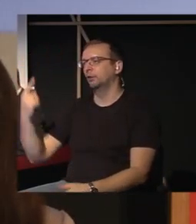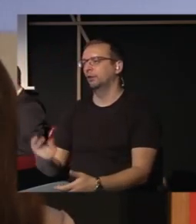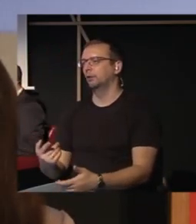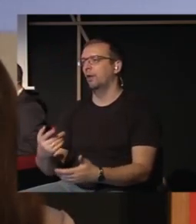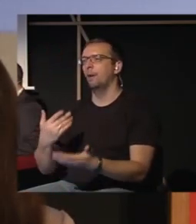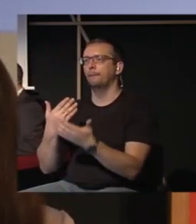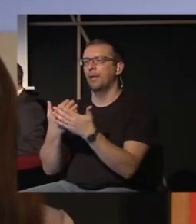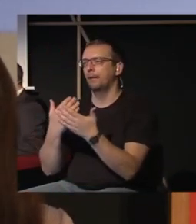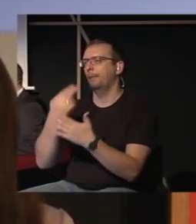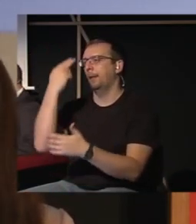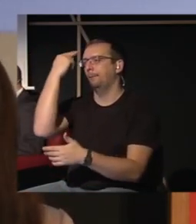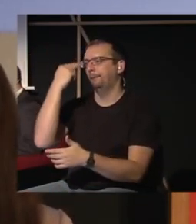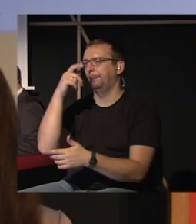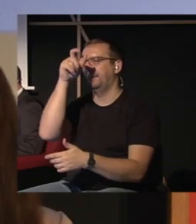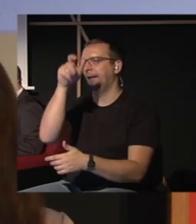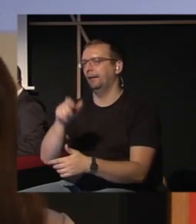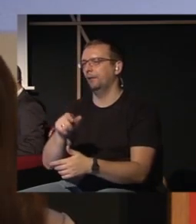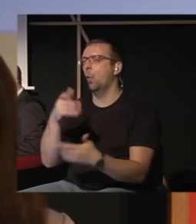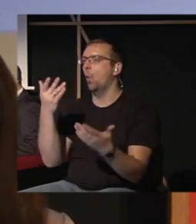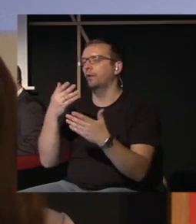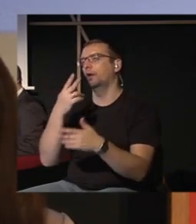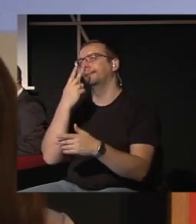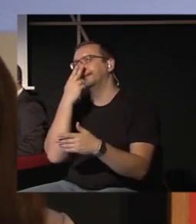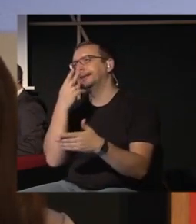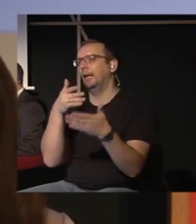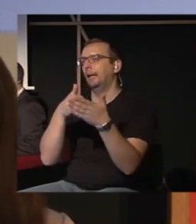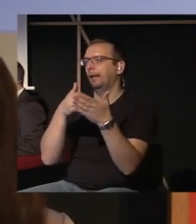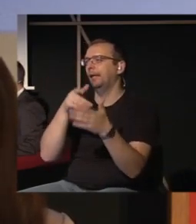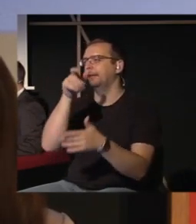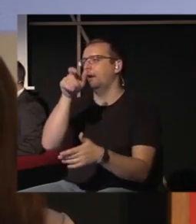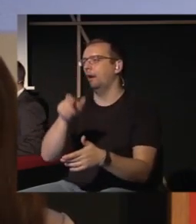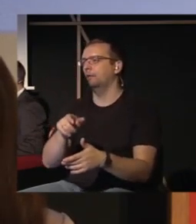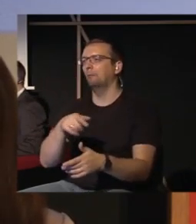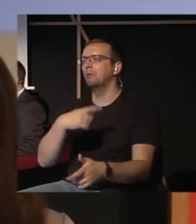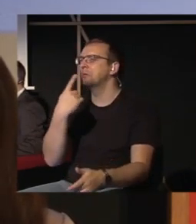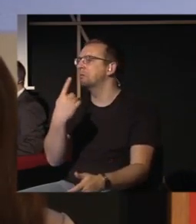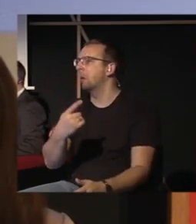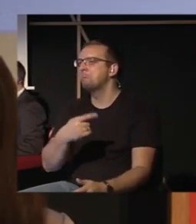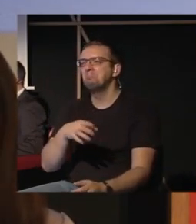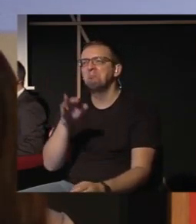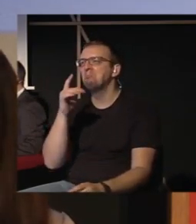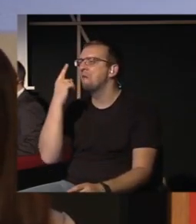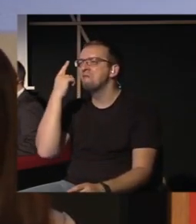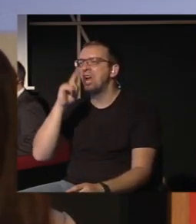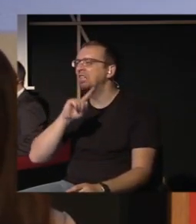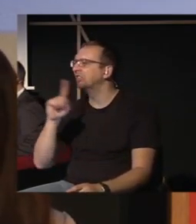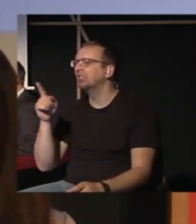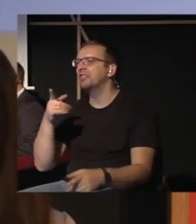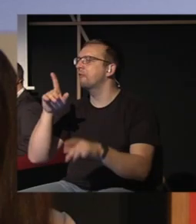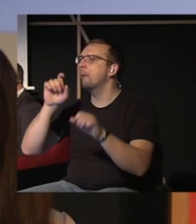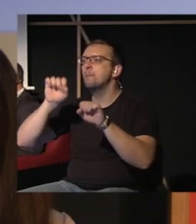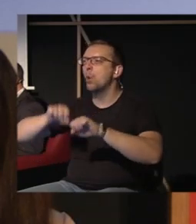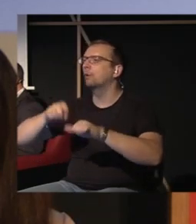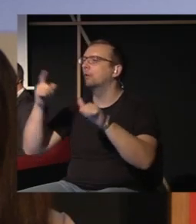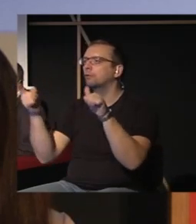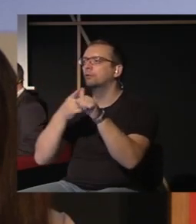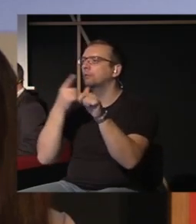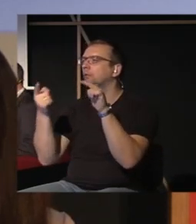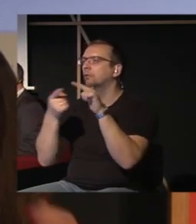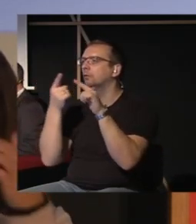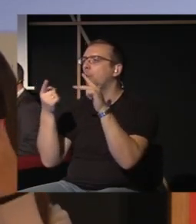attend Dinamo football match. So we try to cooperate with organizations from the local community.